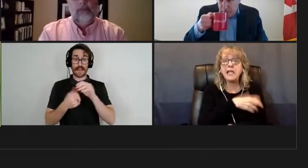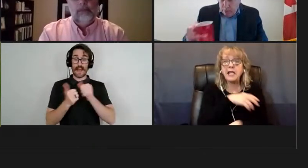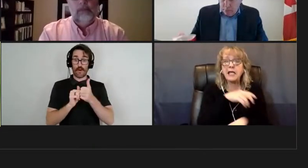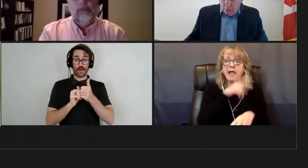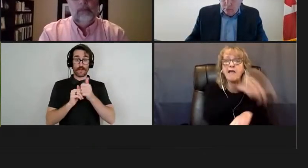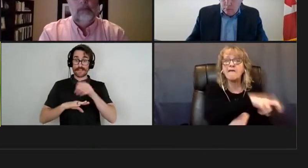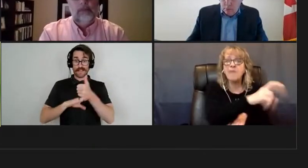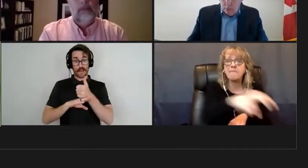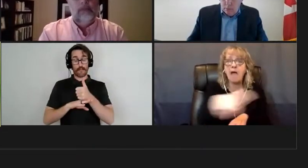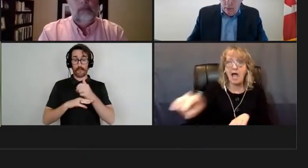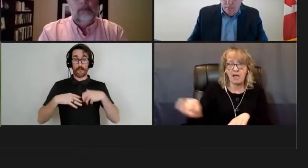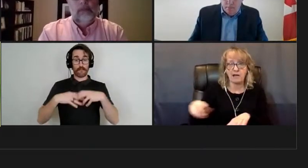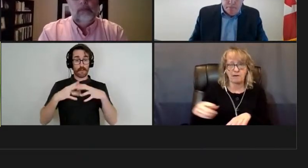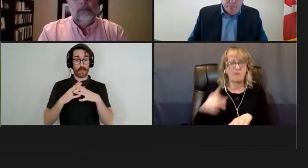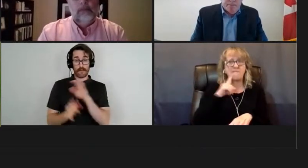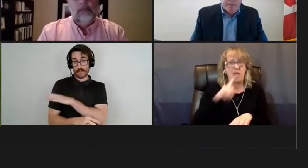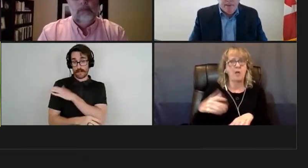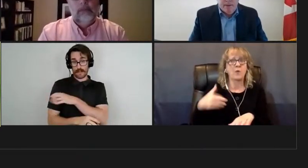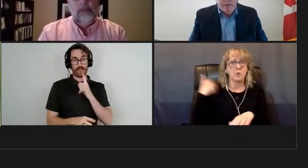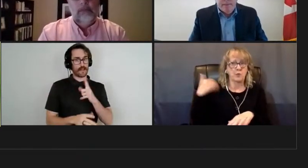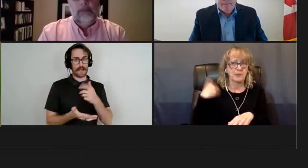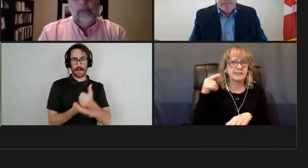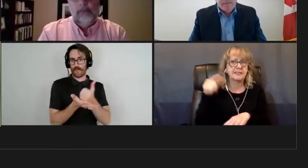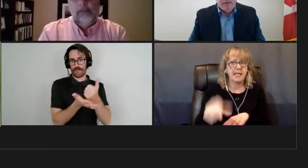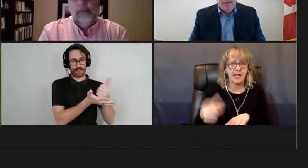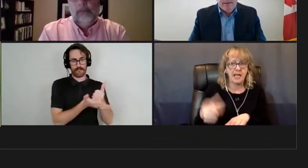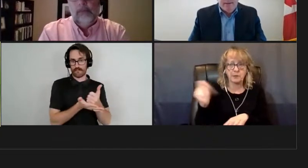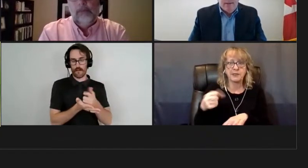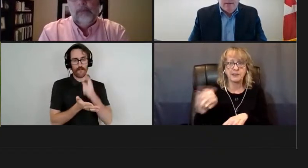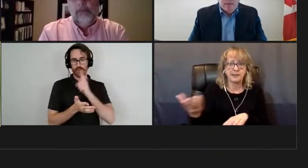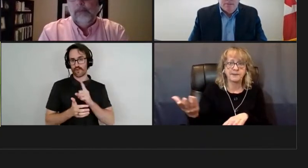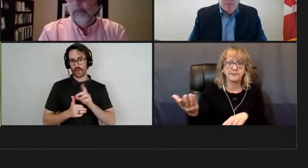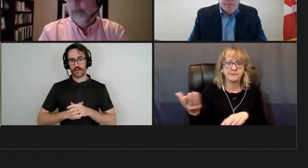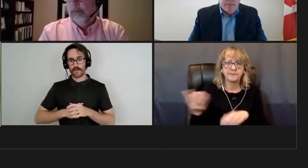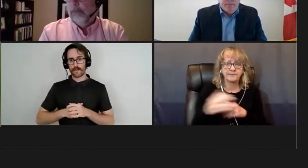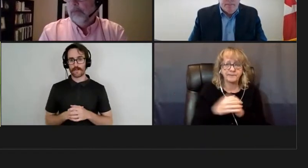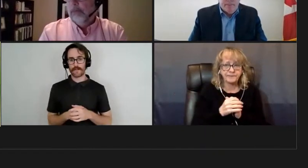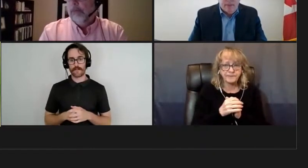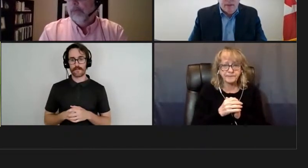helpful. It's very much a help.